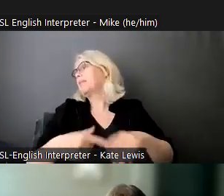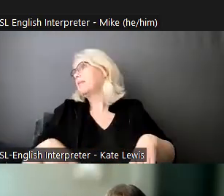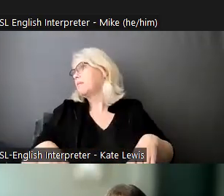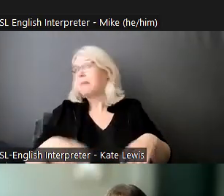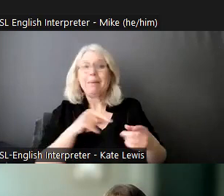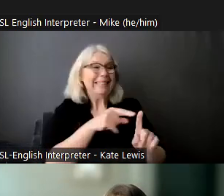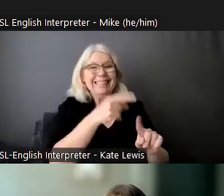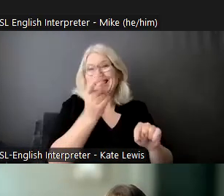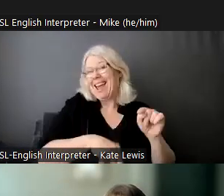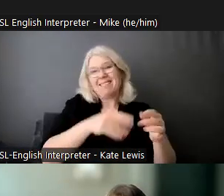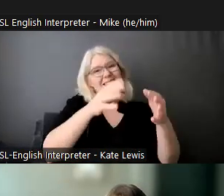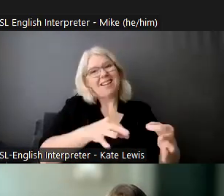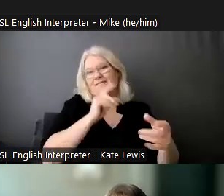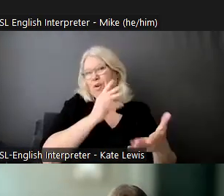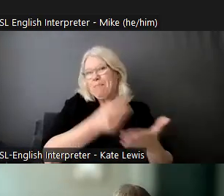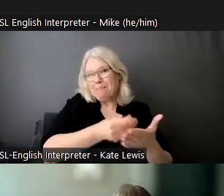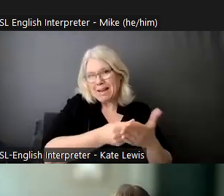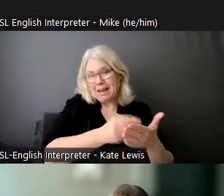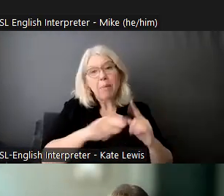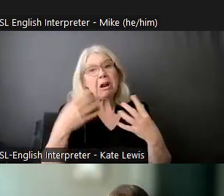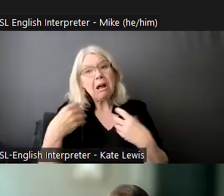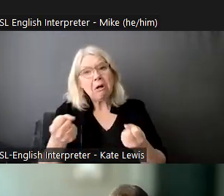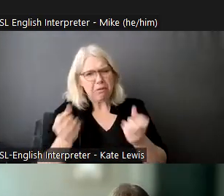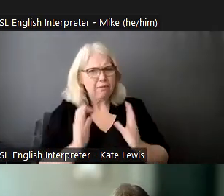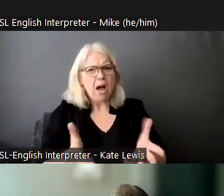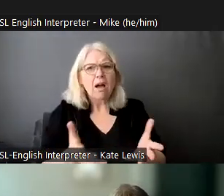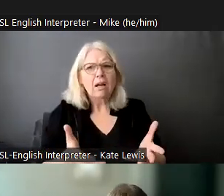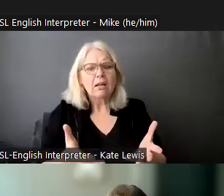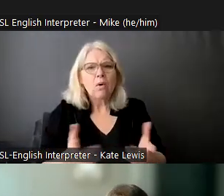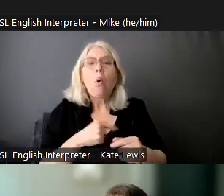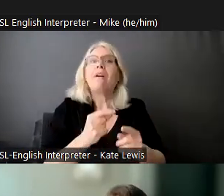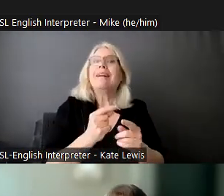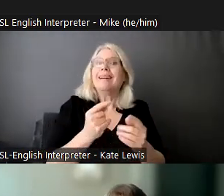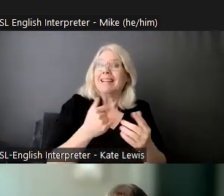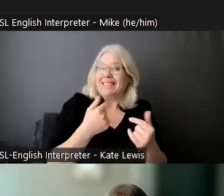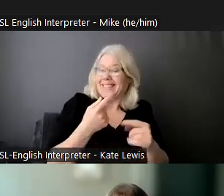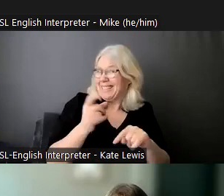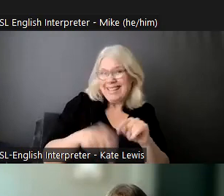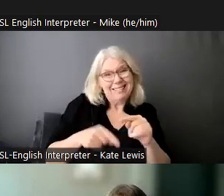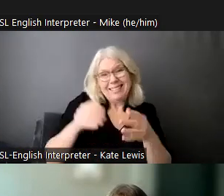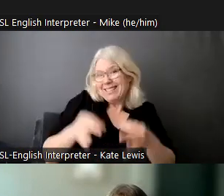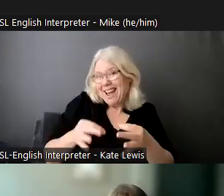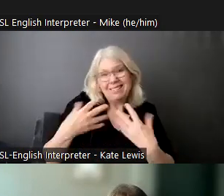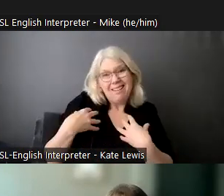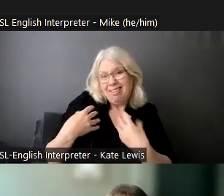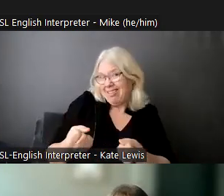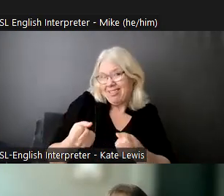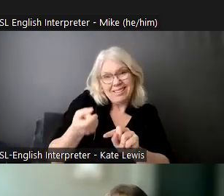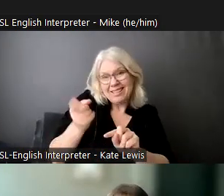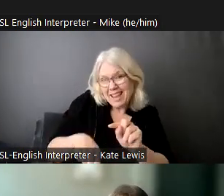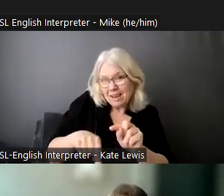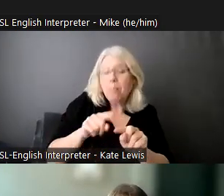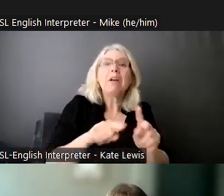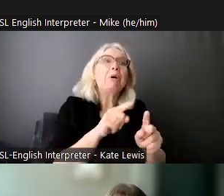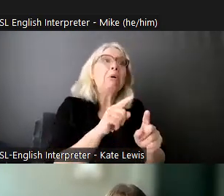money. They can be capable of or incapable of health, safety, shelter, nutrition, hygiene, clothing. Just because